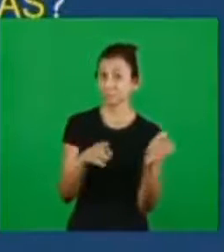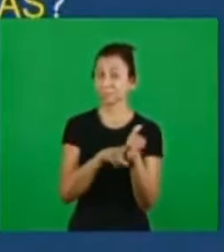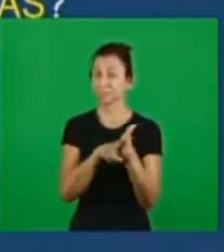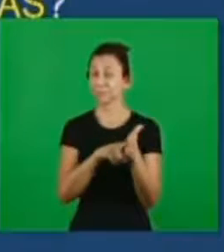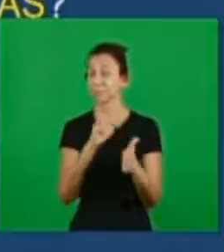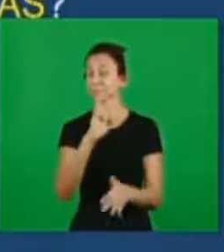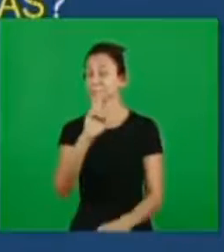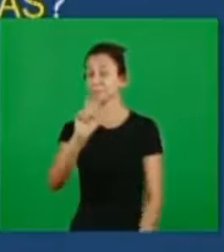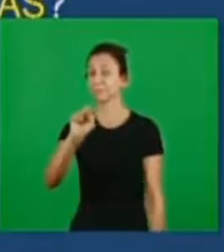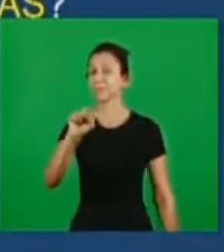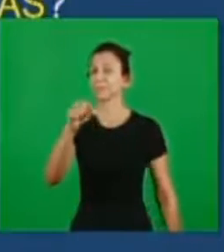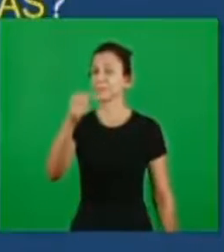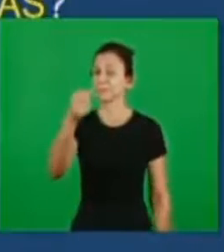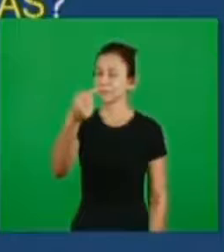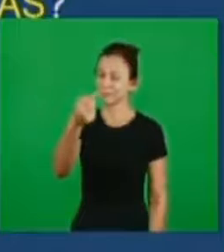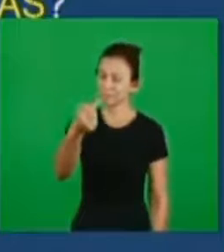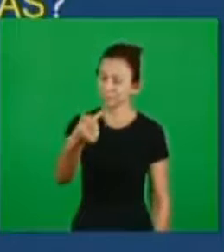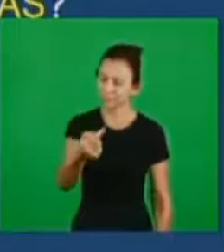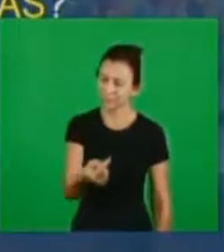seek the answer.